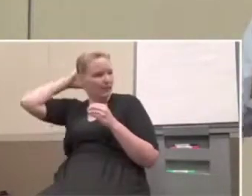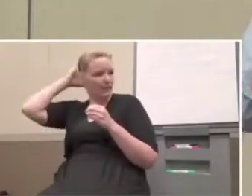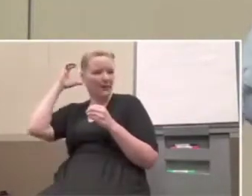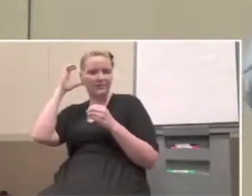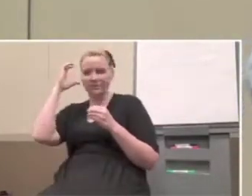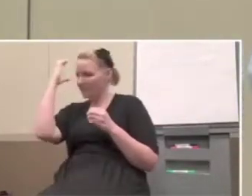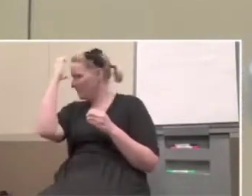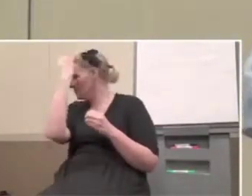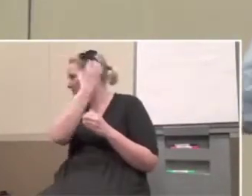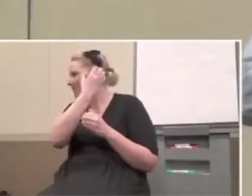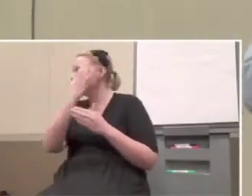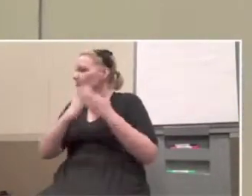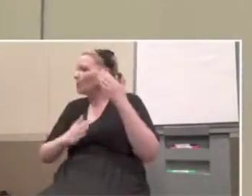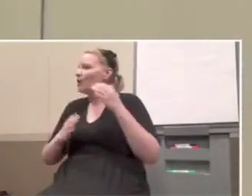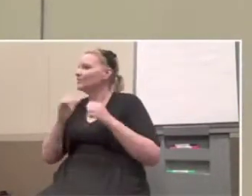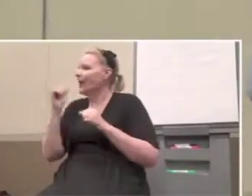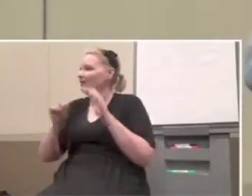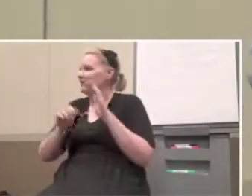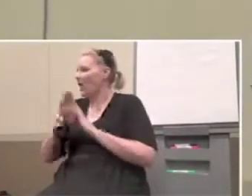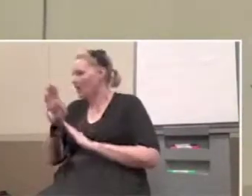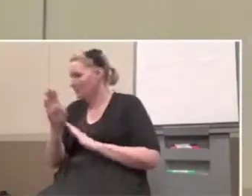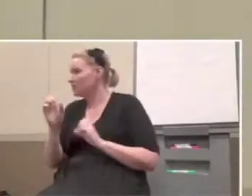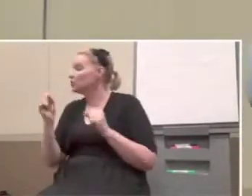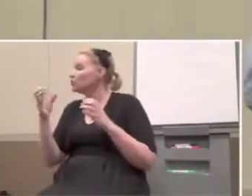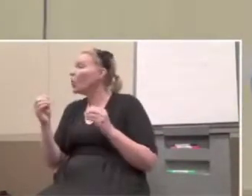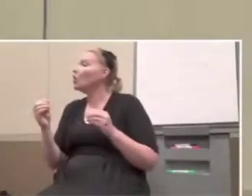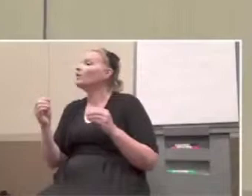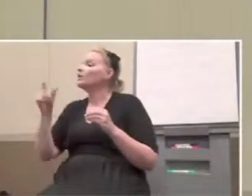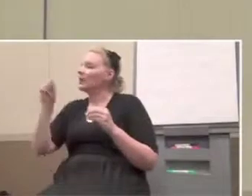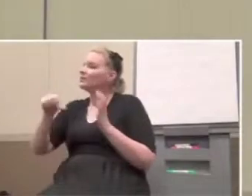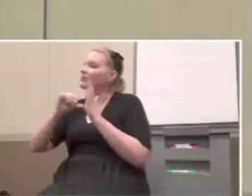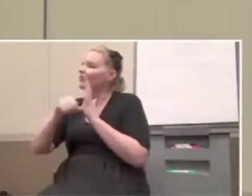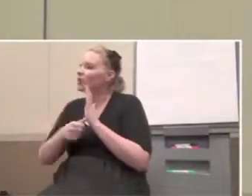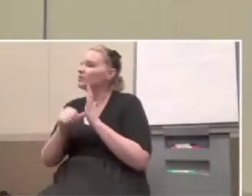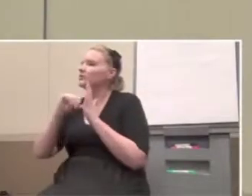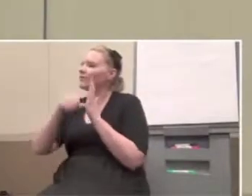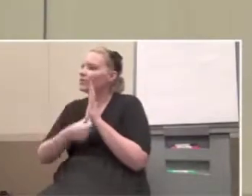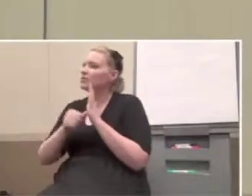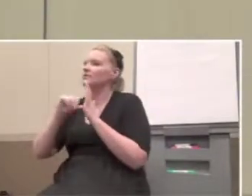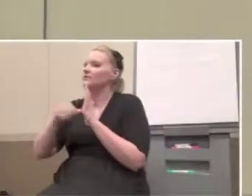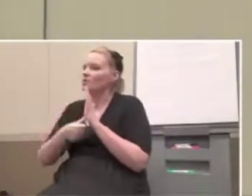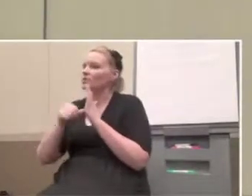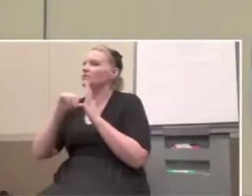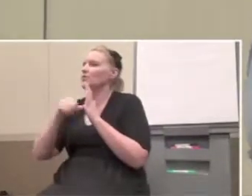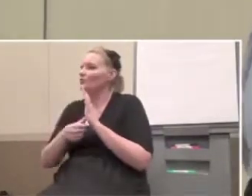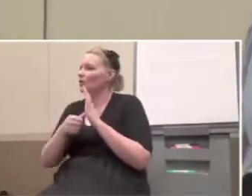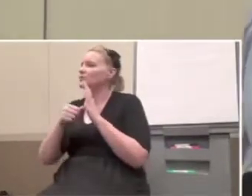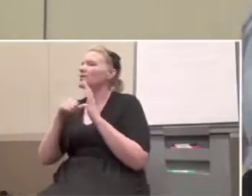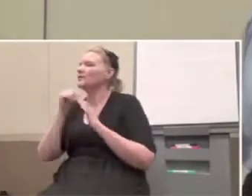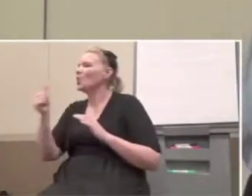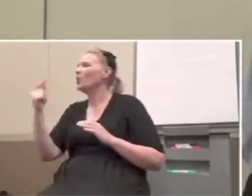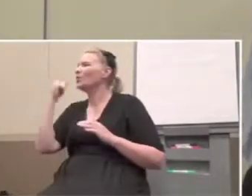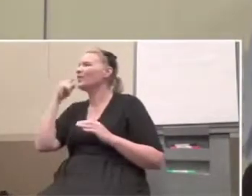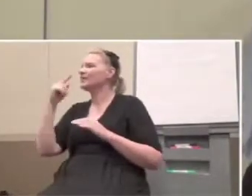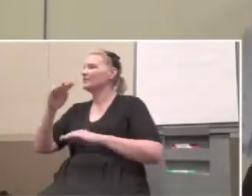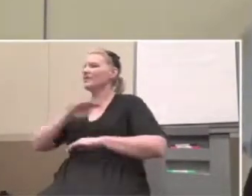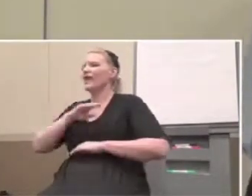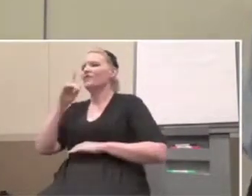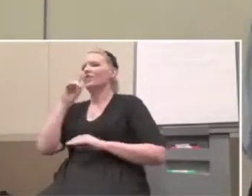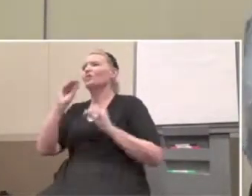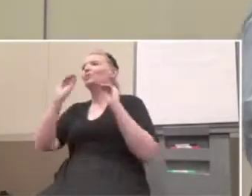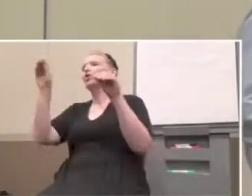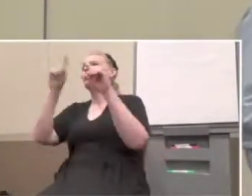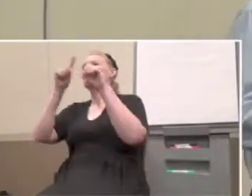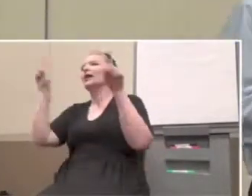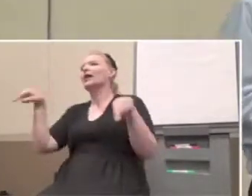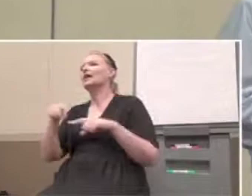So it takes some reinforcing it over and over and over again. I don't think it's enough to just put a sign up here and say,